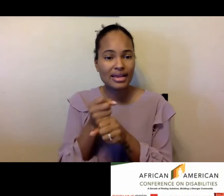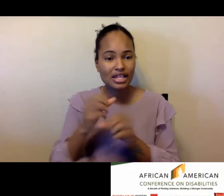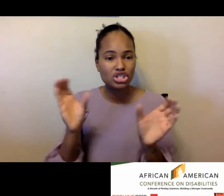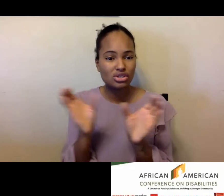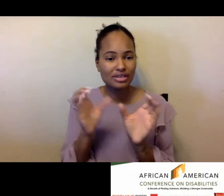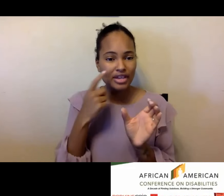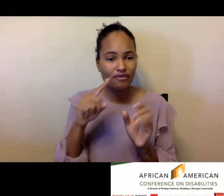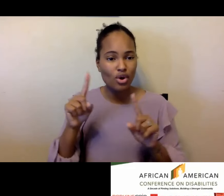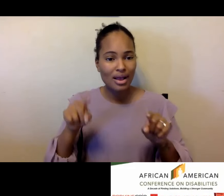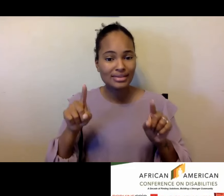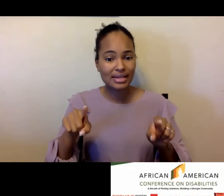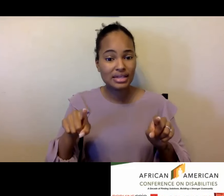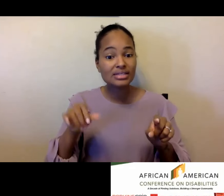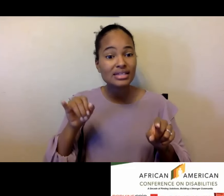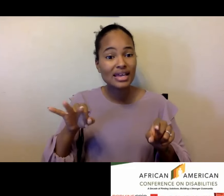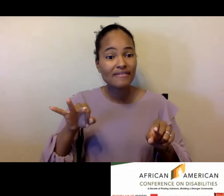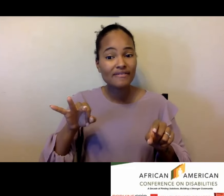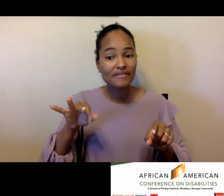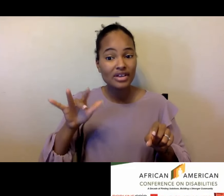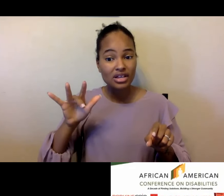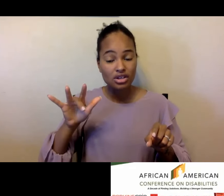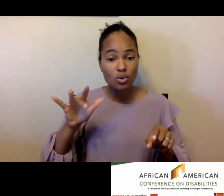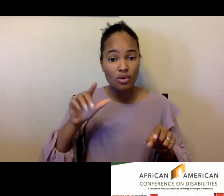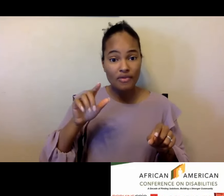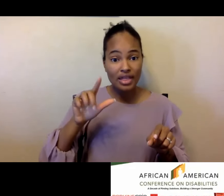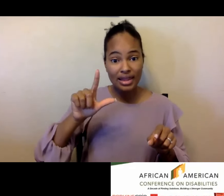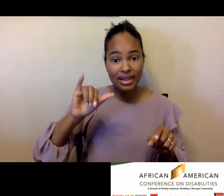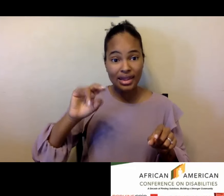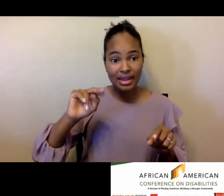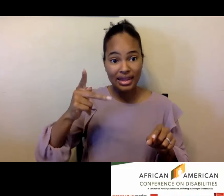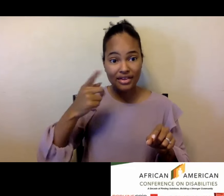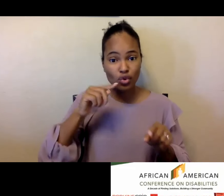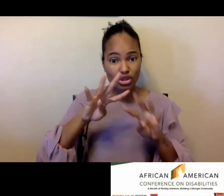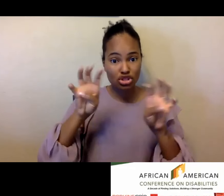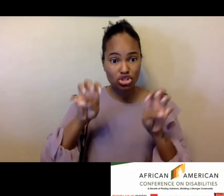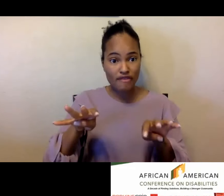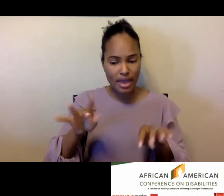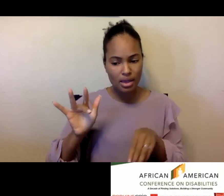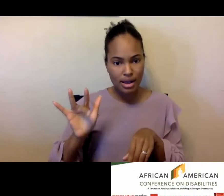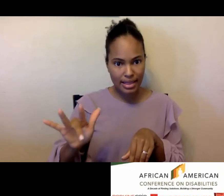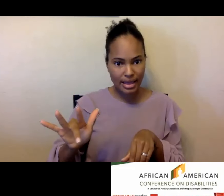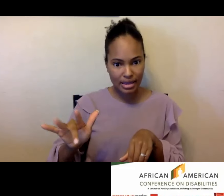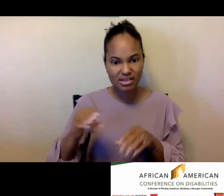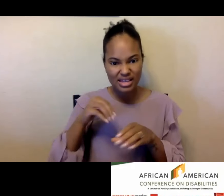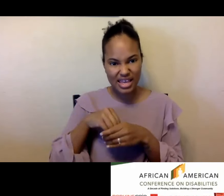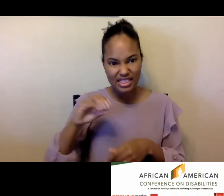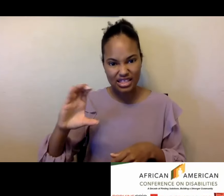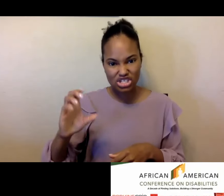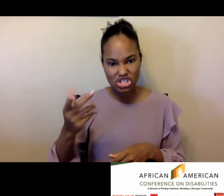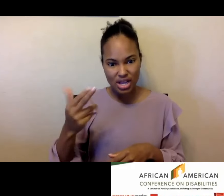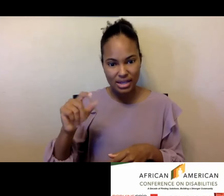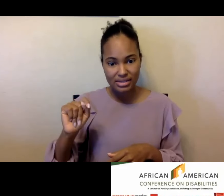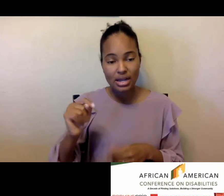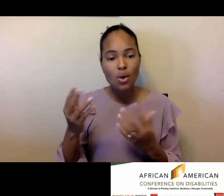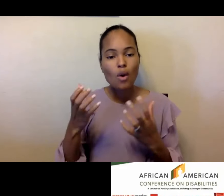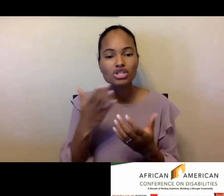you click on our survey link, which John just put in right now. Thank you. And I would like to thank all our sponsors as well that I have